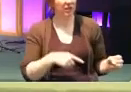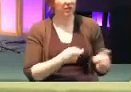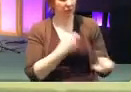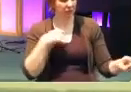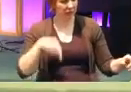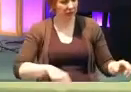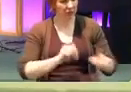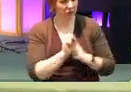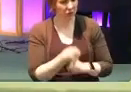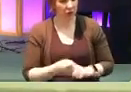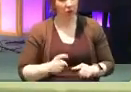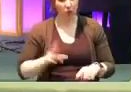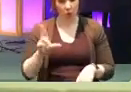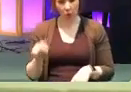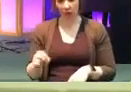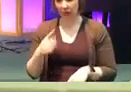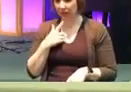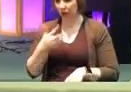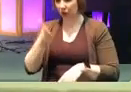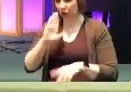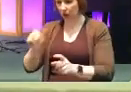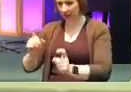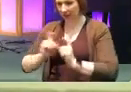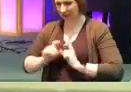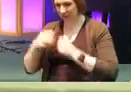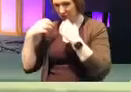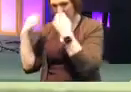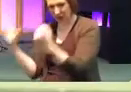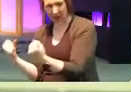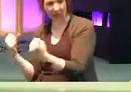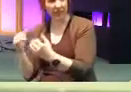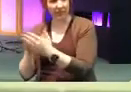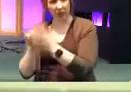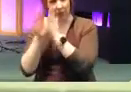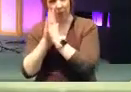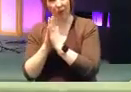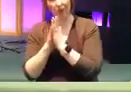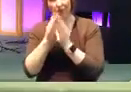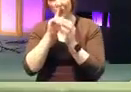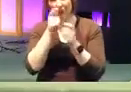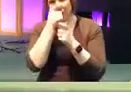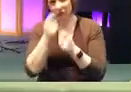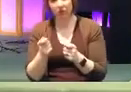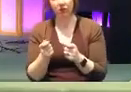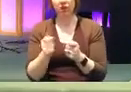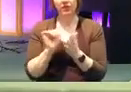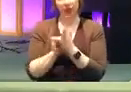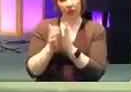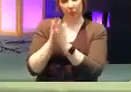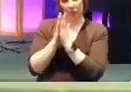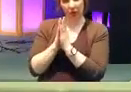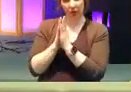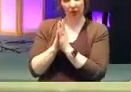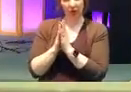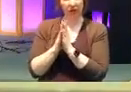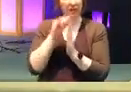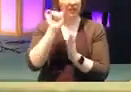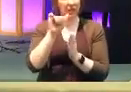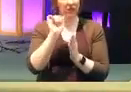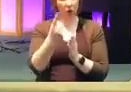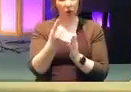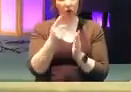this. But no, they said, God, give us strength. You know what? And that prayer, interestingly enough, that prayer is the one prayer